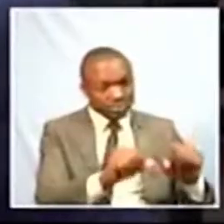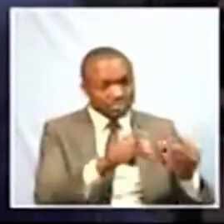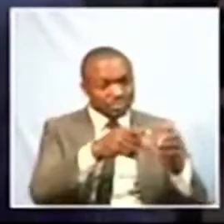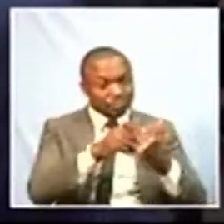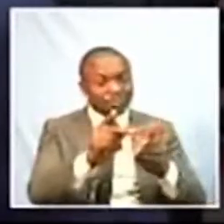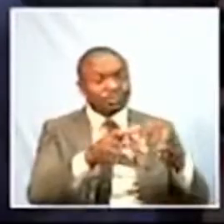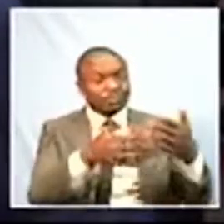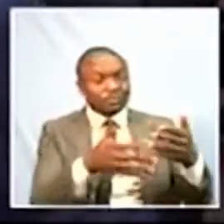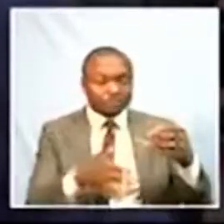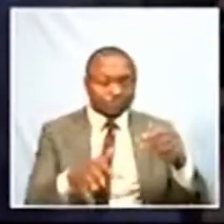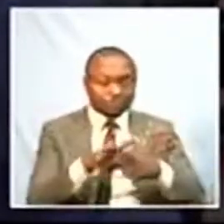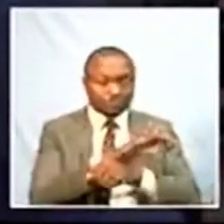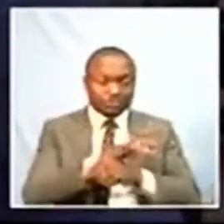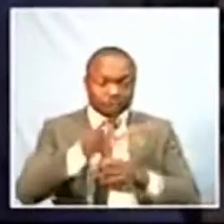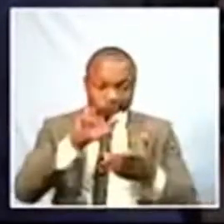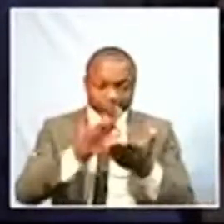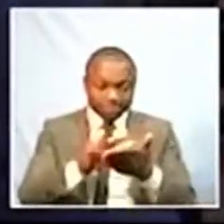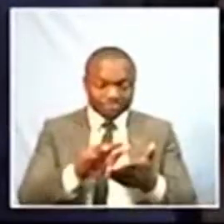fully signed.